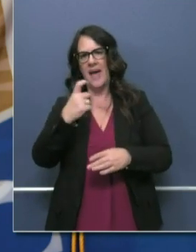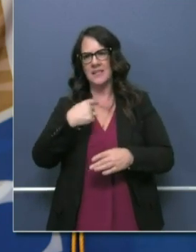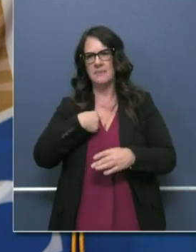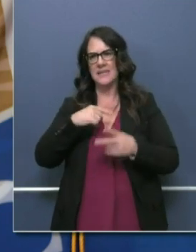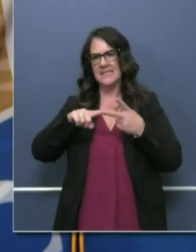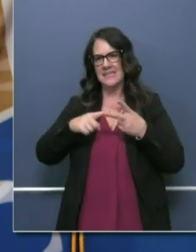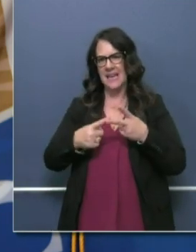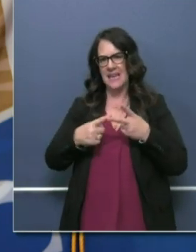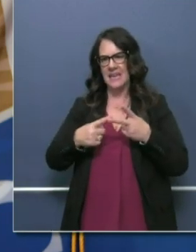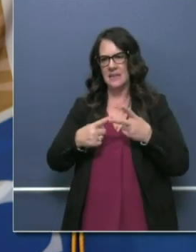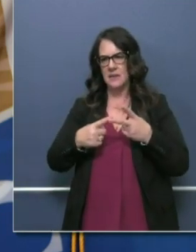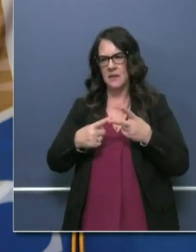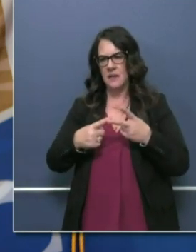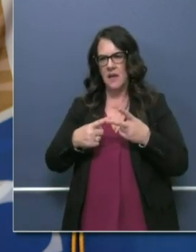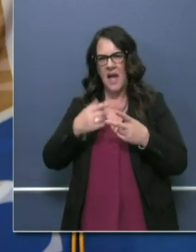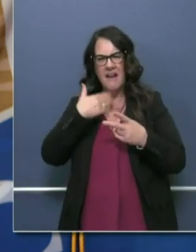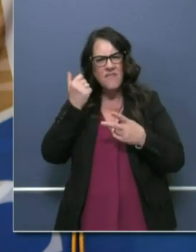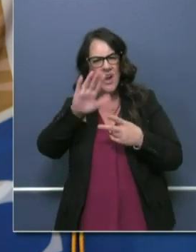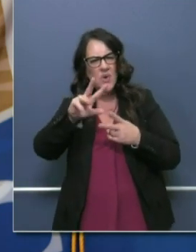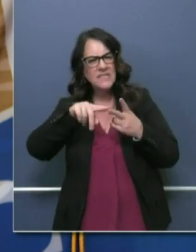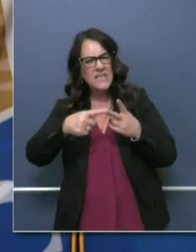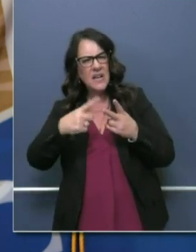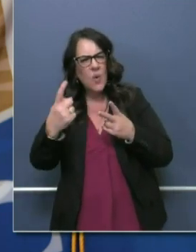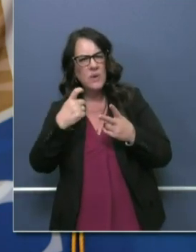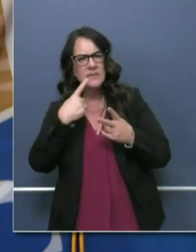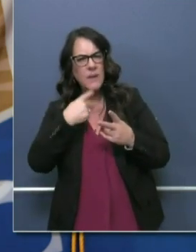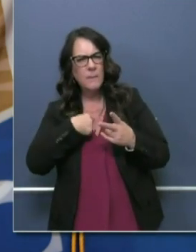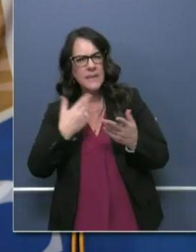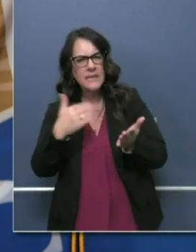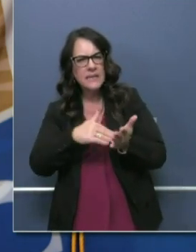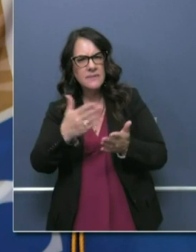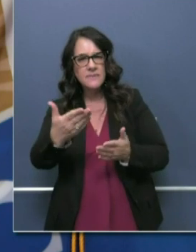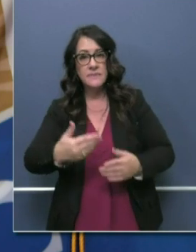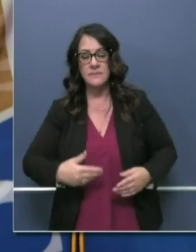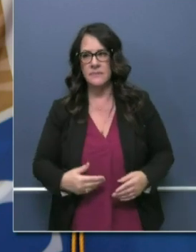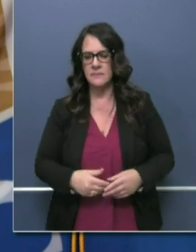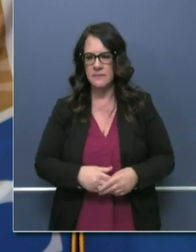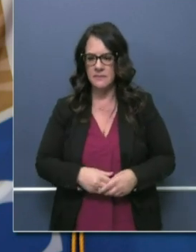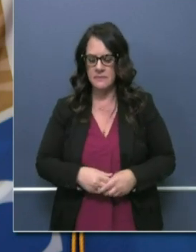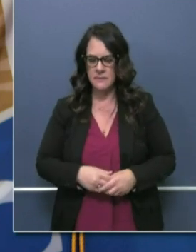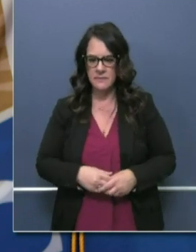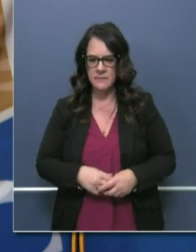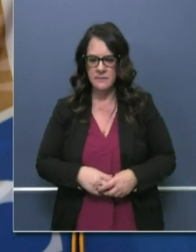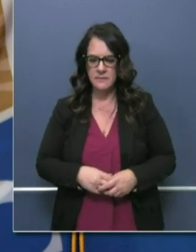come back on and remind me what that was? Go ahead, Josh.